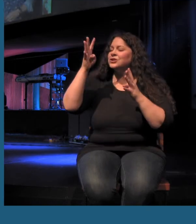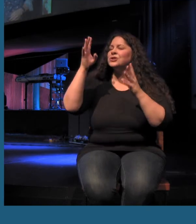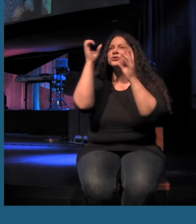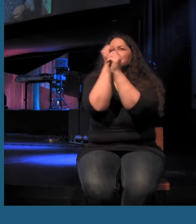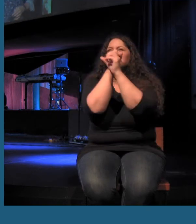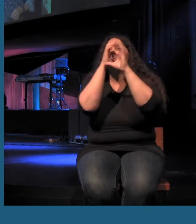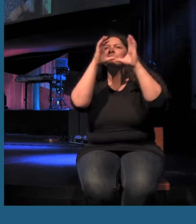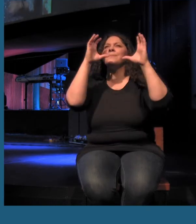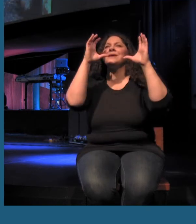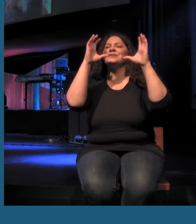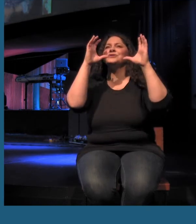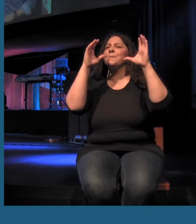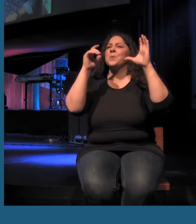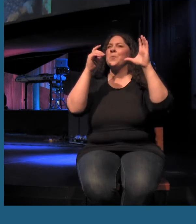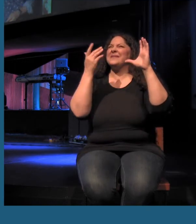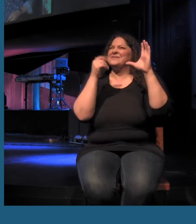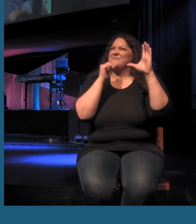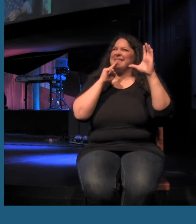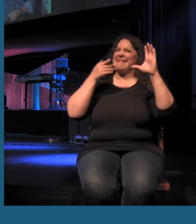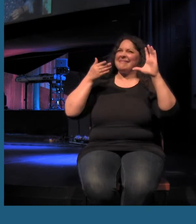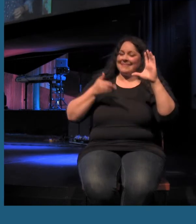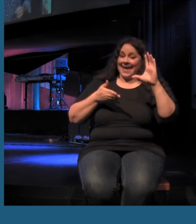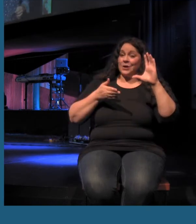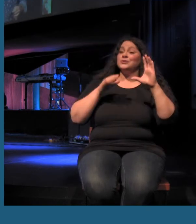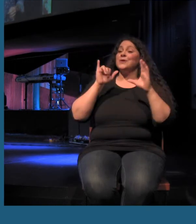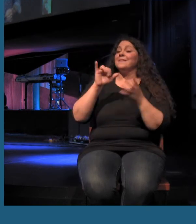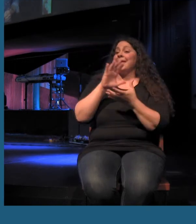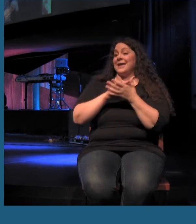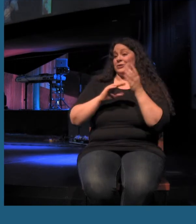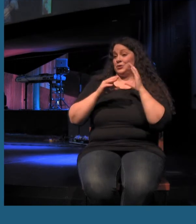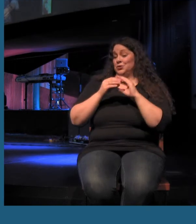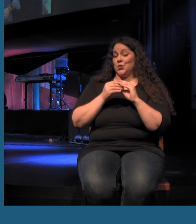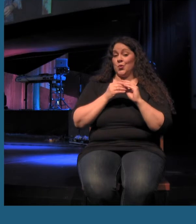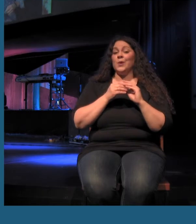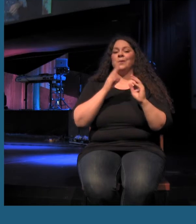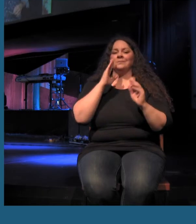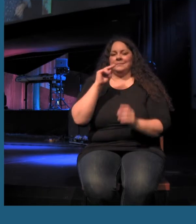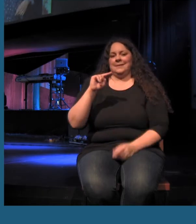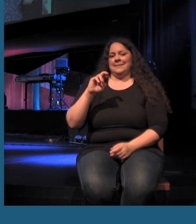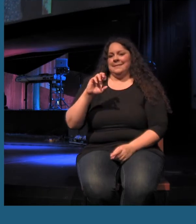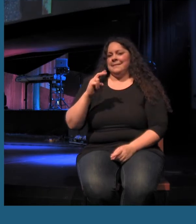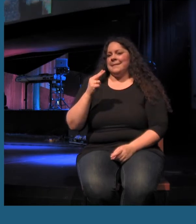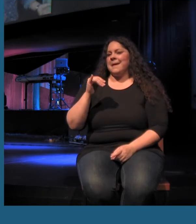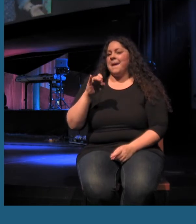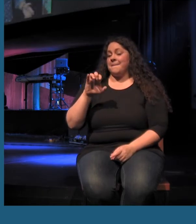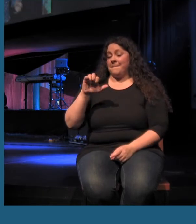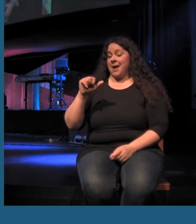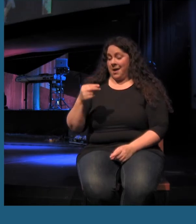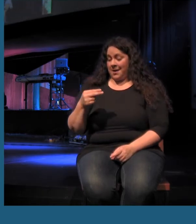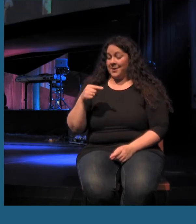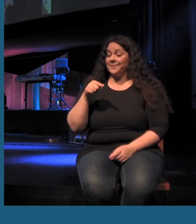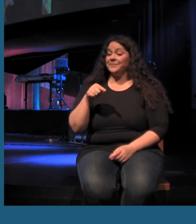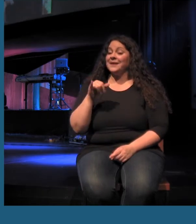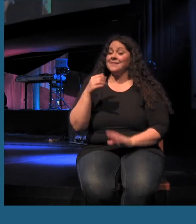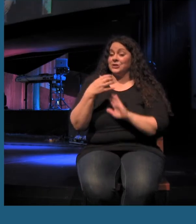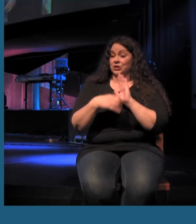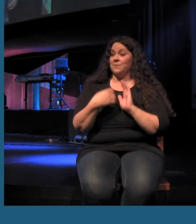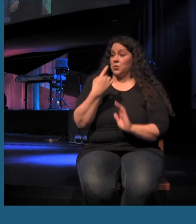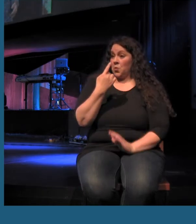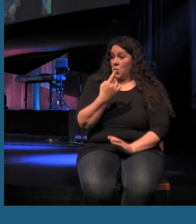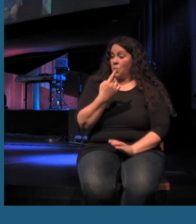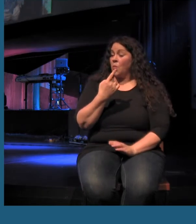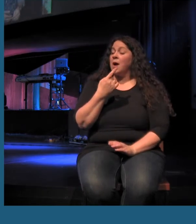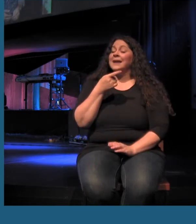what is actually not present. This brings us to the story of Nehemiah. In chapter 1, Nehemiah showed